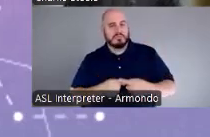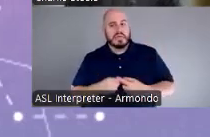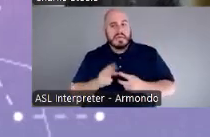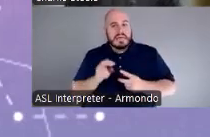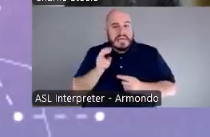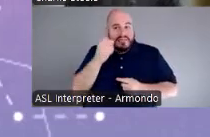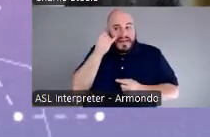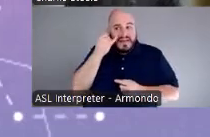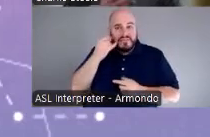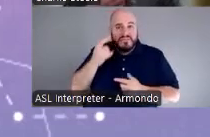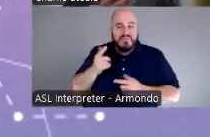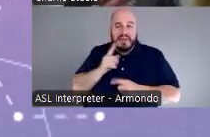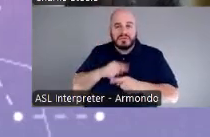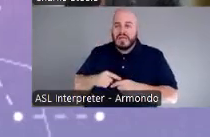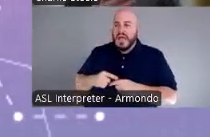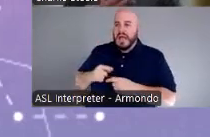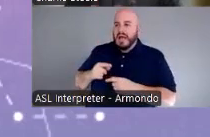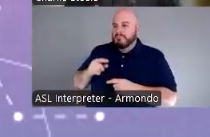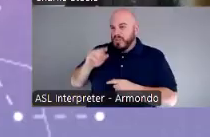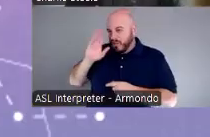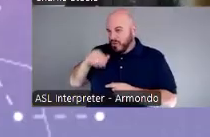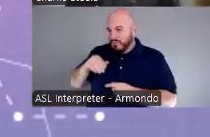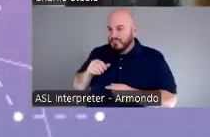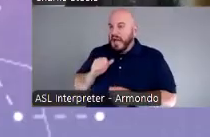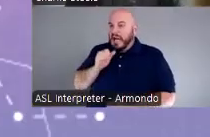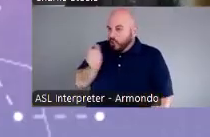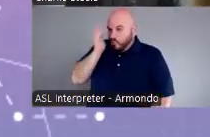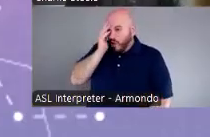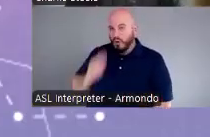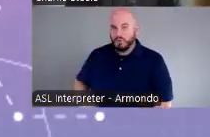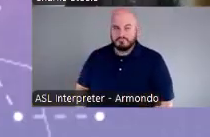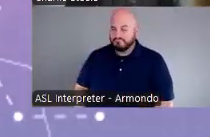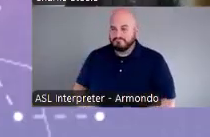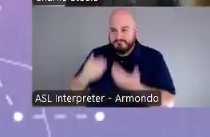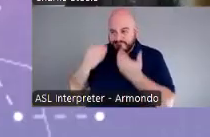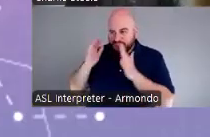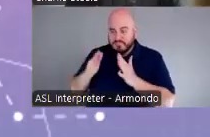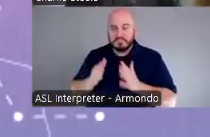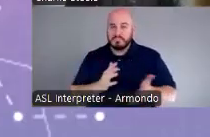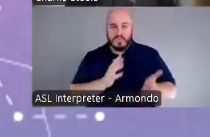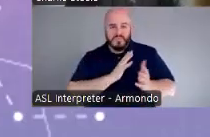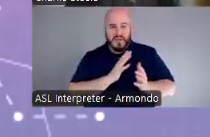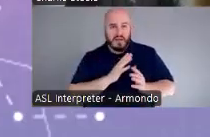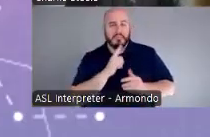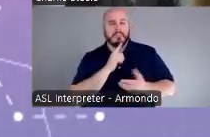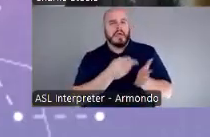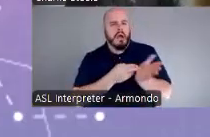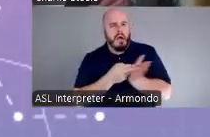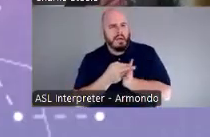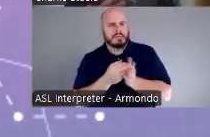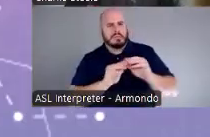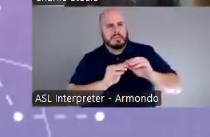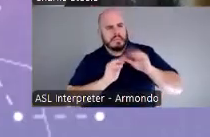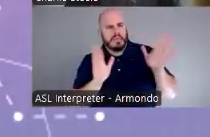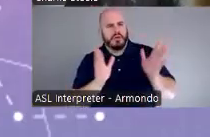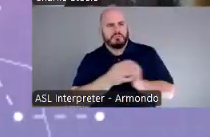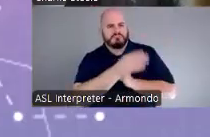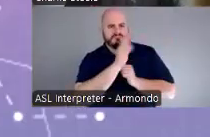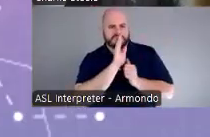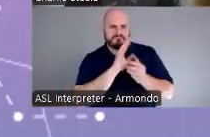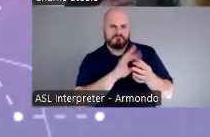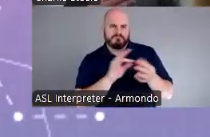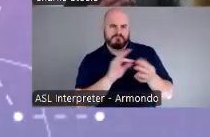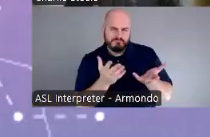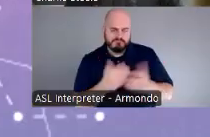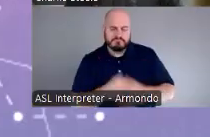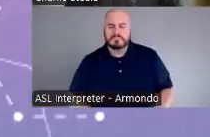huge. And it really builds that trust and rapport with your healthcare provider. And like we